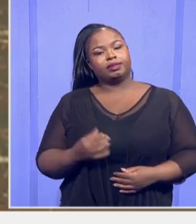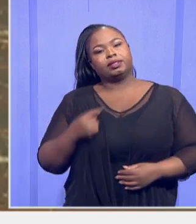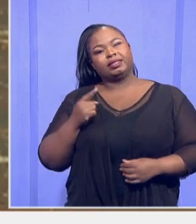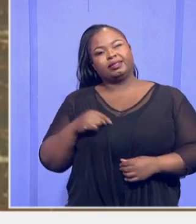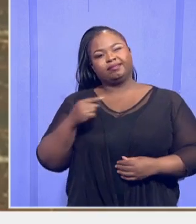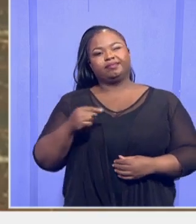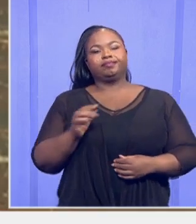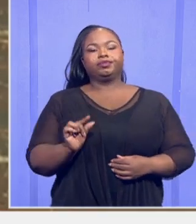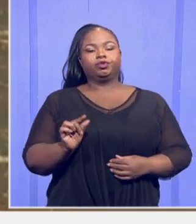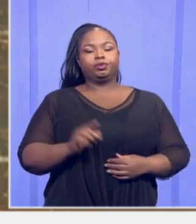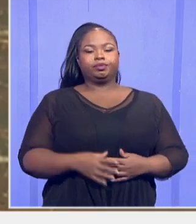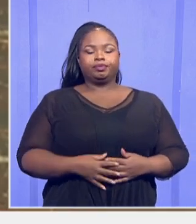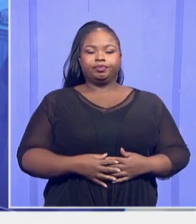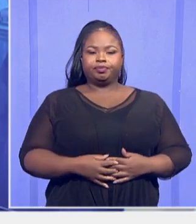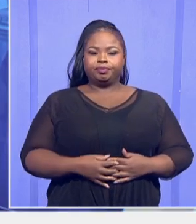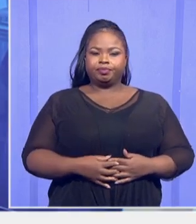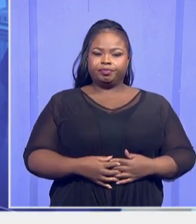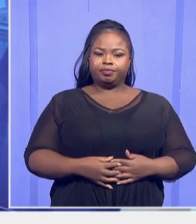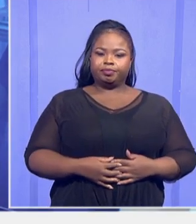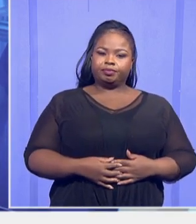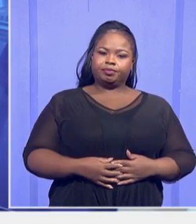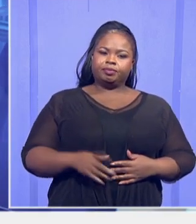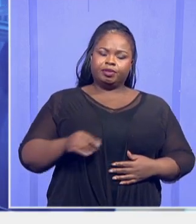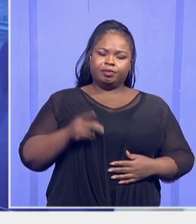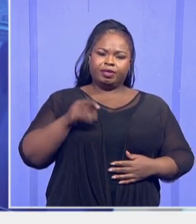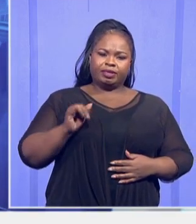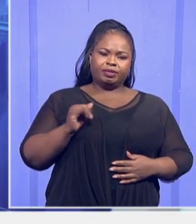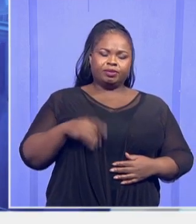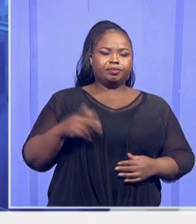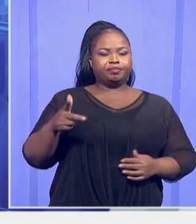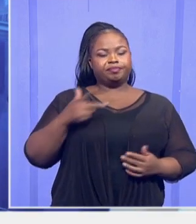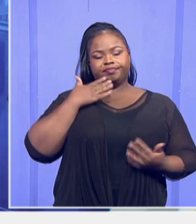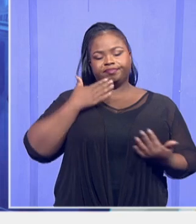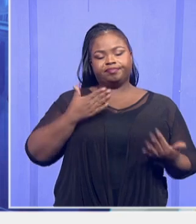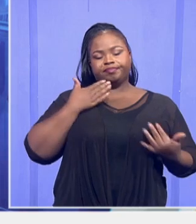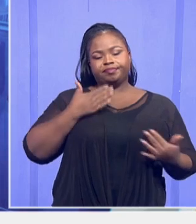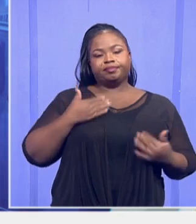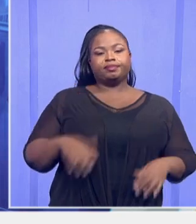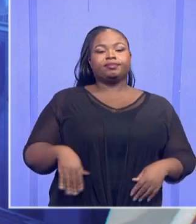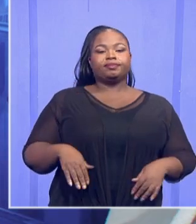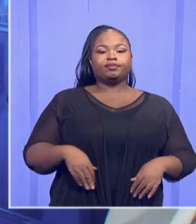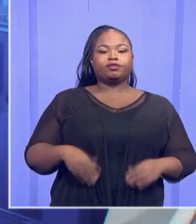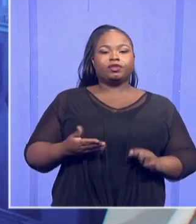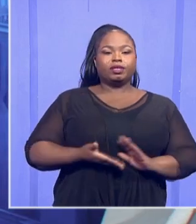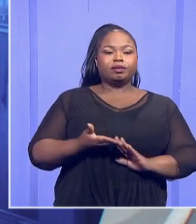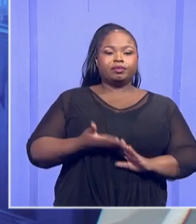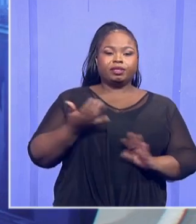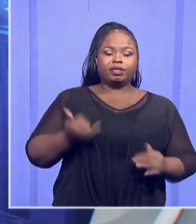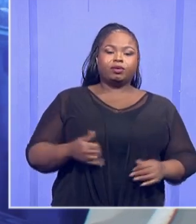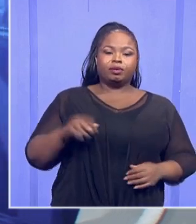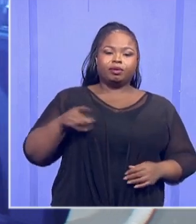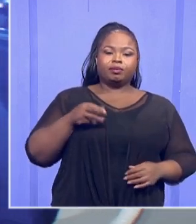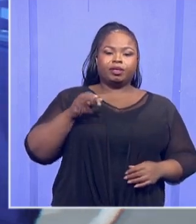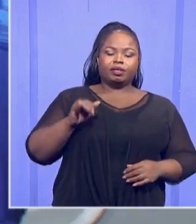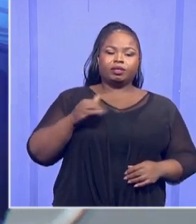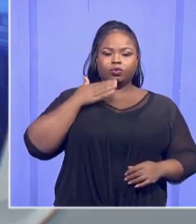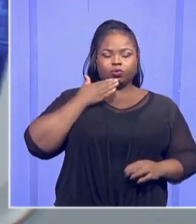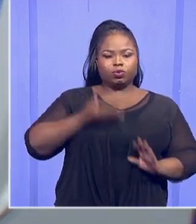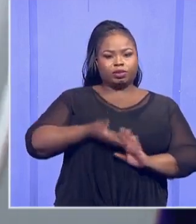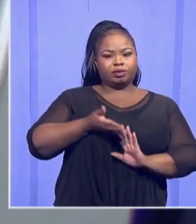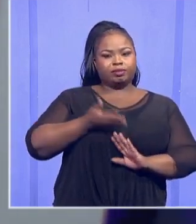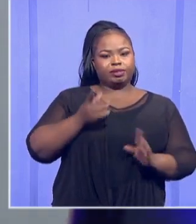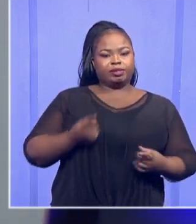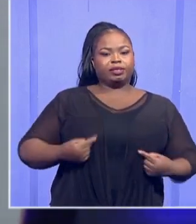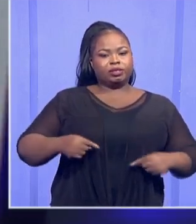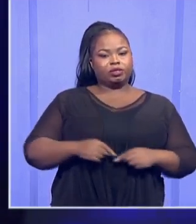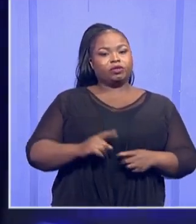while. Ntolisi? Pimani, okay, we park it there. Thanks very much indeed for that update. That's Pimani Baloyi giving us that update there, coming